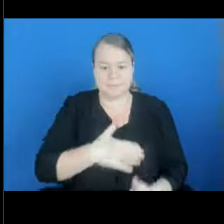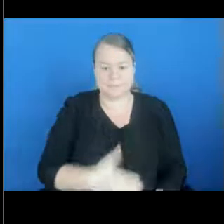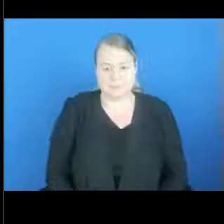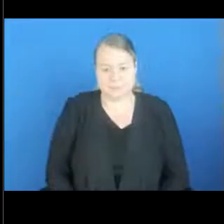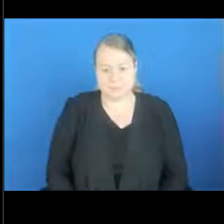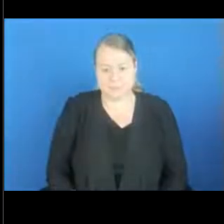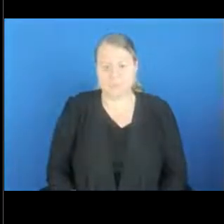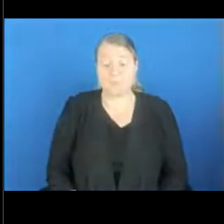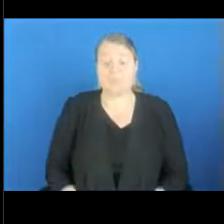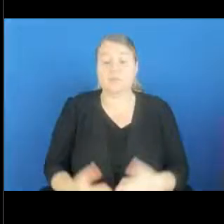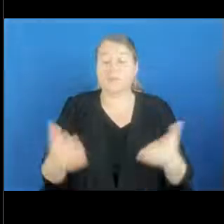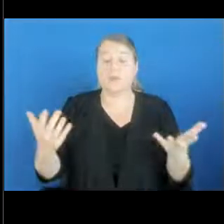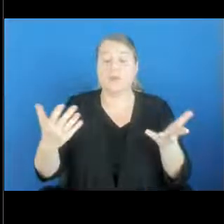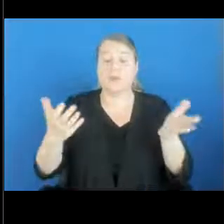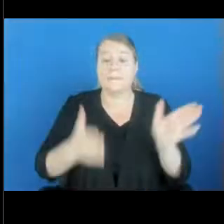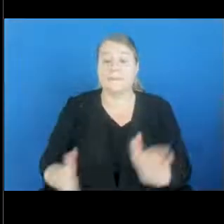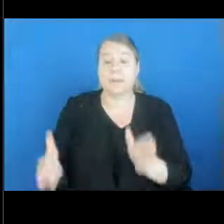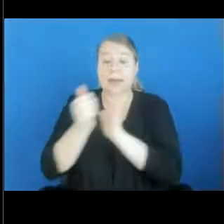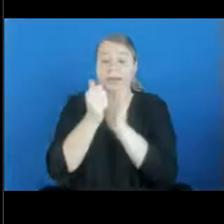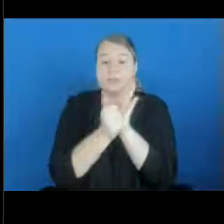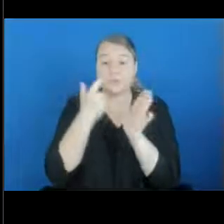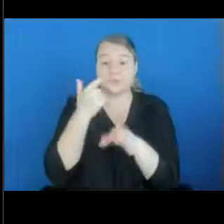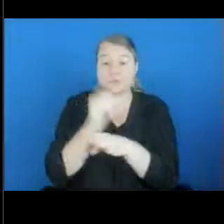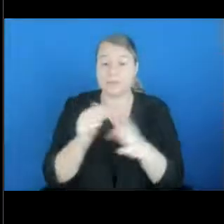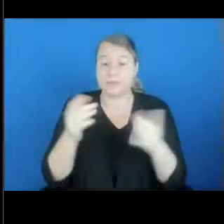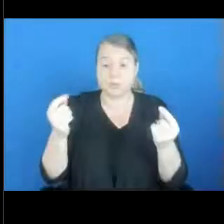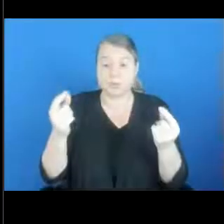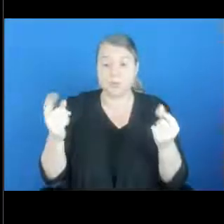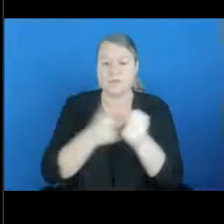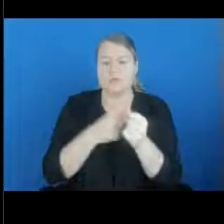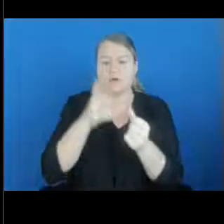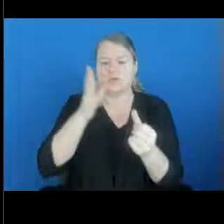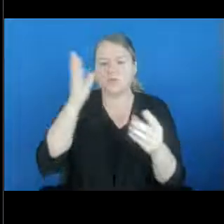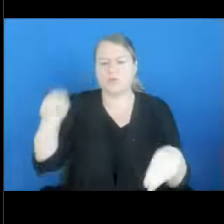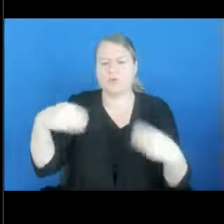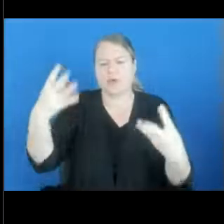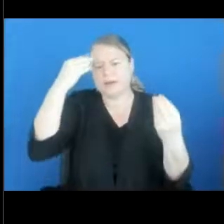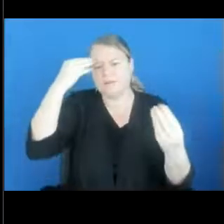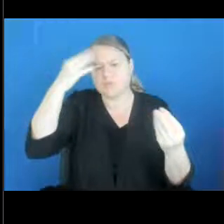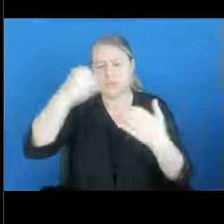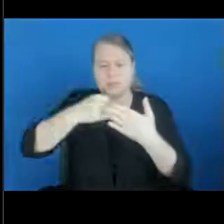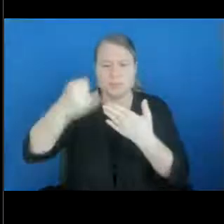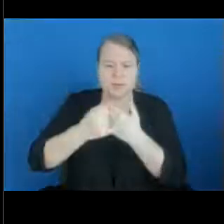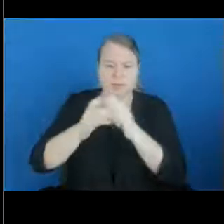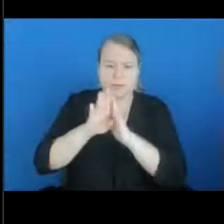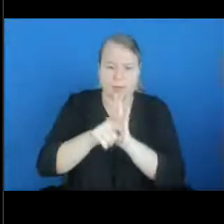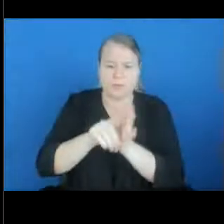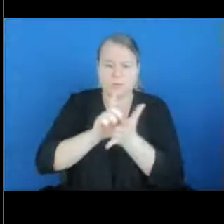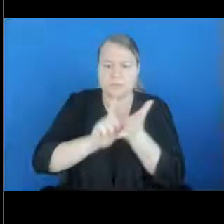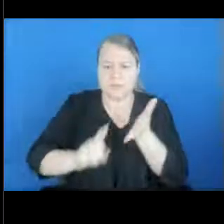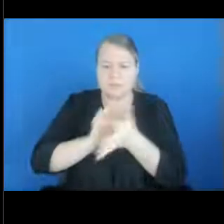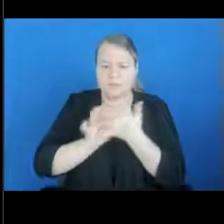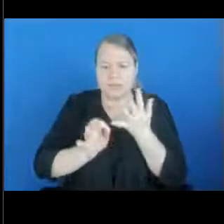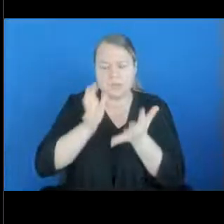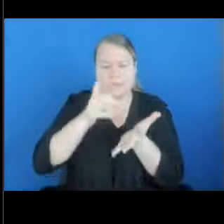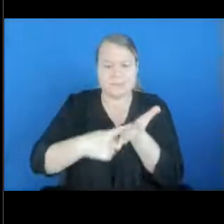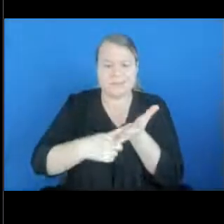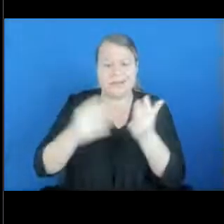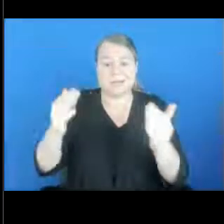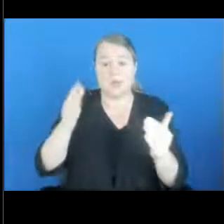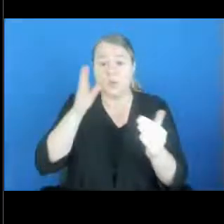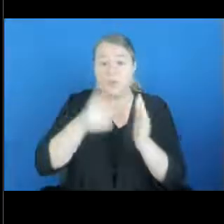So here's our agenda for this evening. First, we'll provide information on the project background and design features. We'll review the Metro